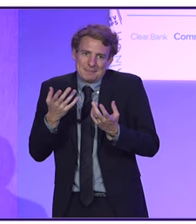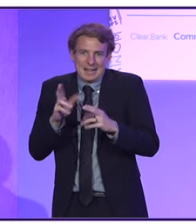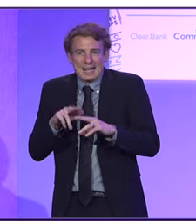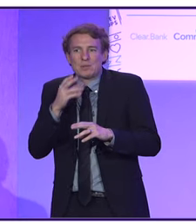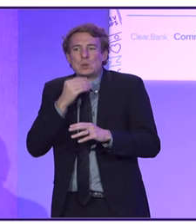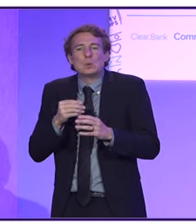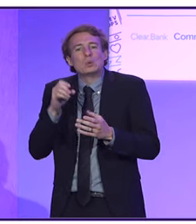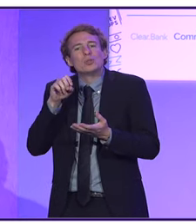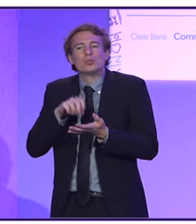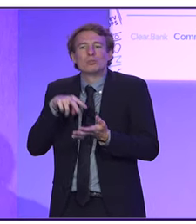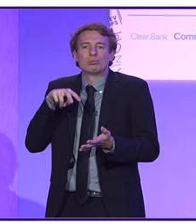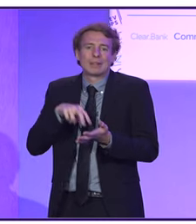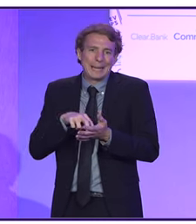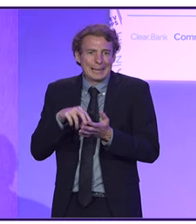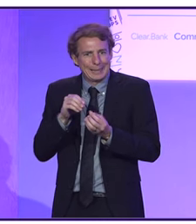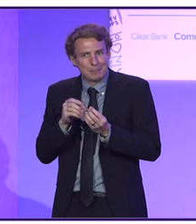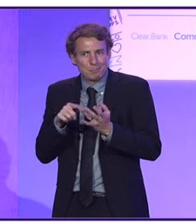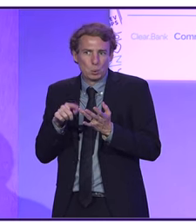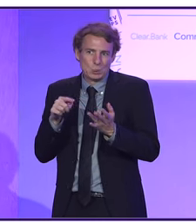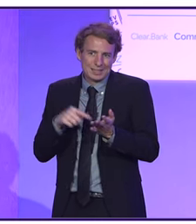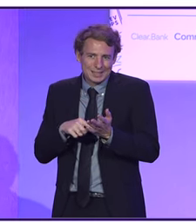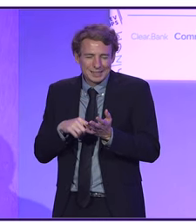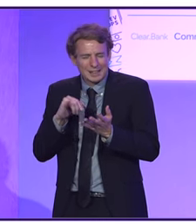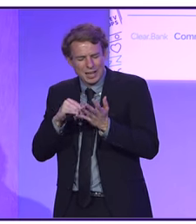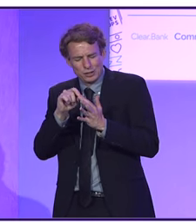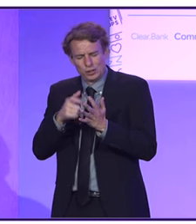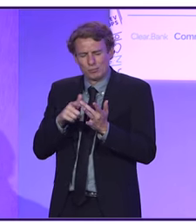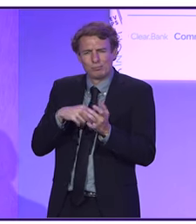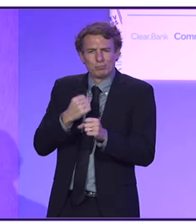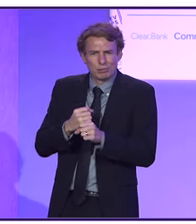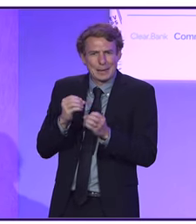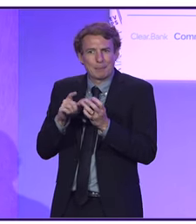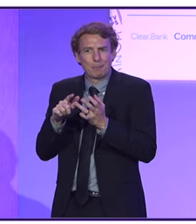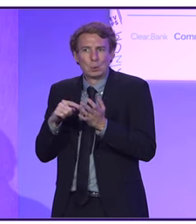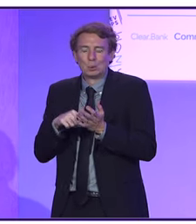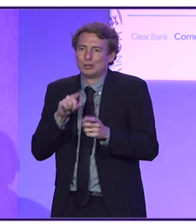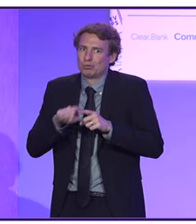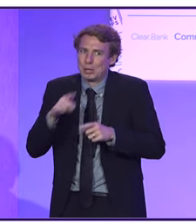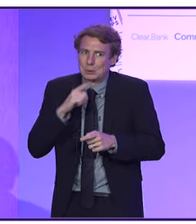Spring Boot, then I said pleasure without any sarcasm. Everyone was like, "Oh my god!"